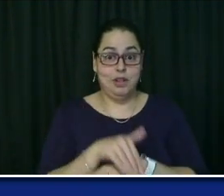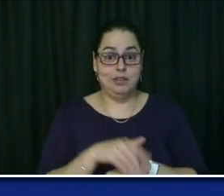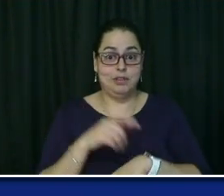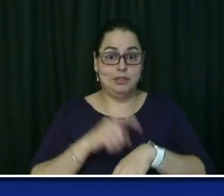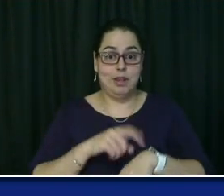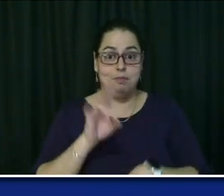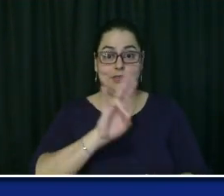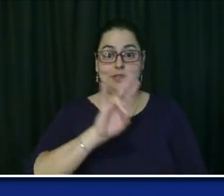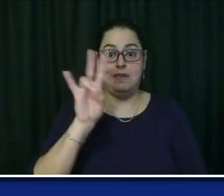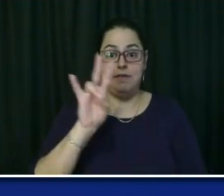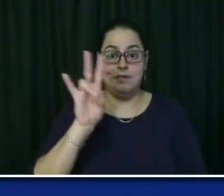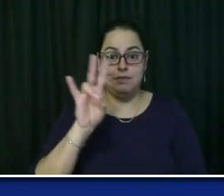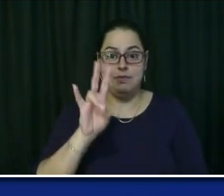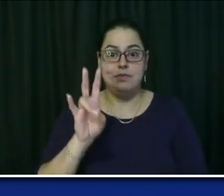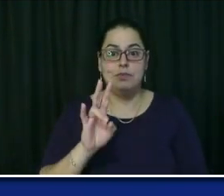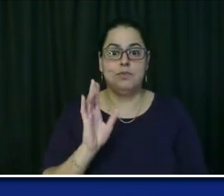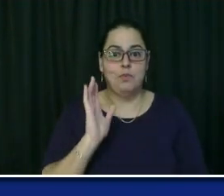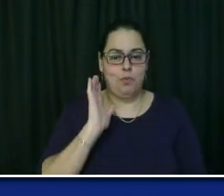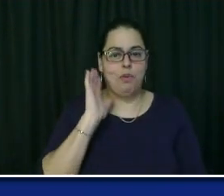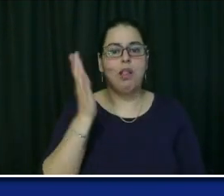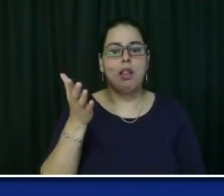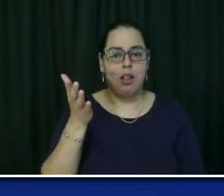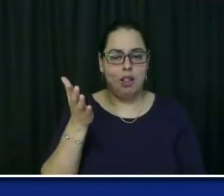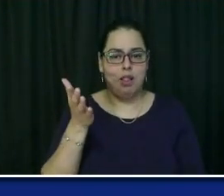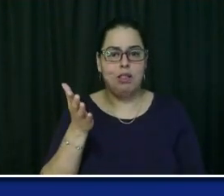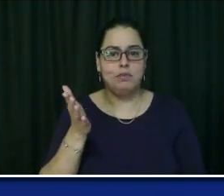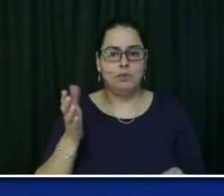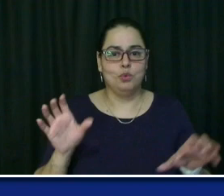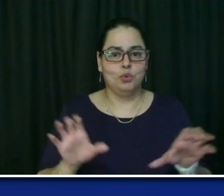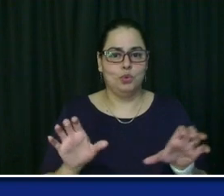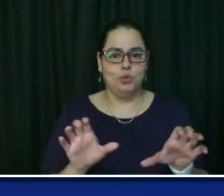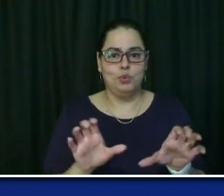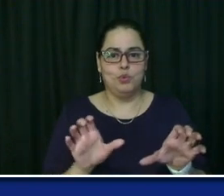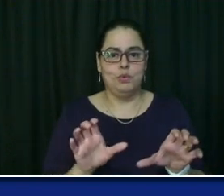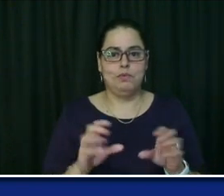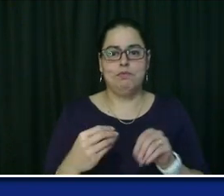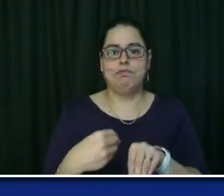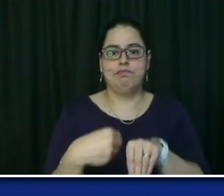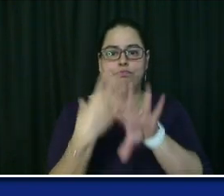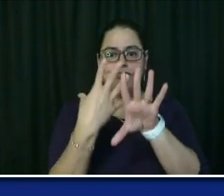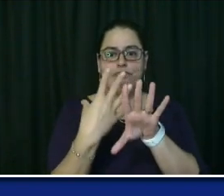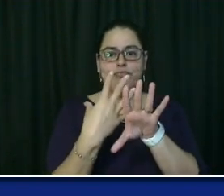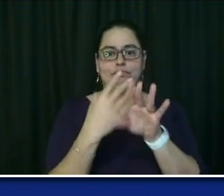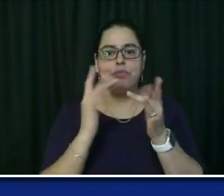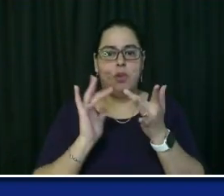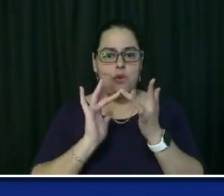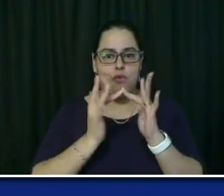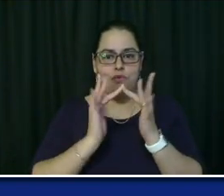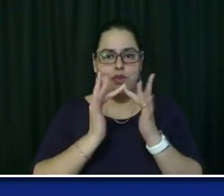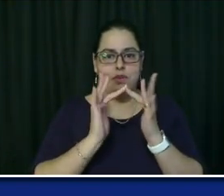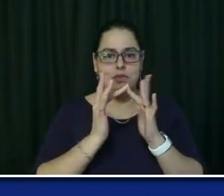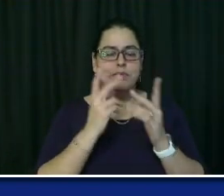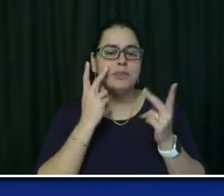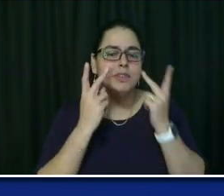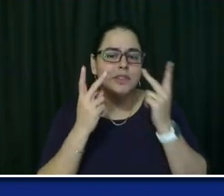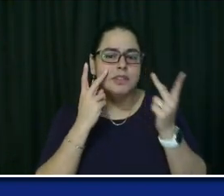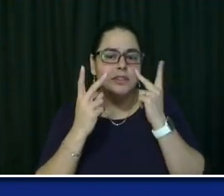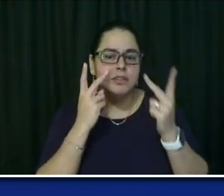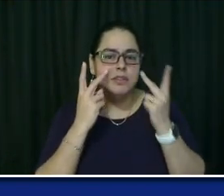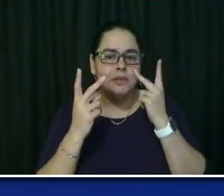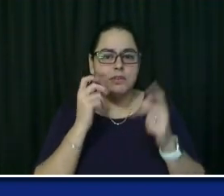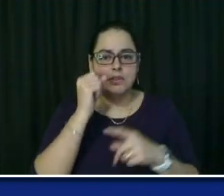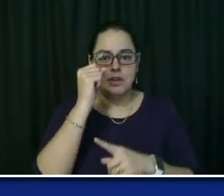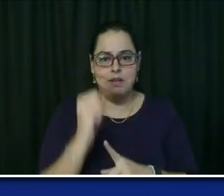We'll be on a WebEx situation. It'll probably be seen more in her district, which is the Sound Shore area, Larchmont, Mamaroneck, Rye, a